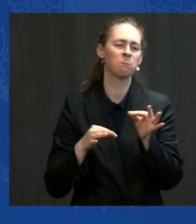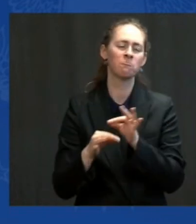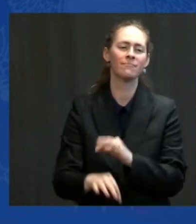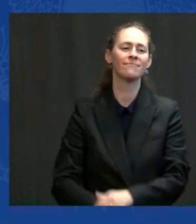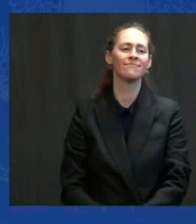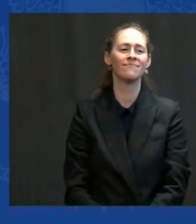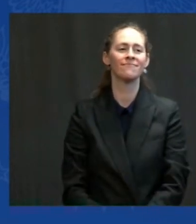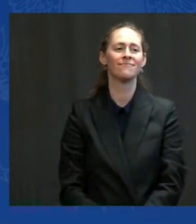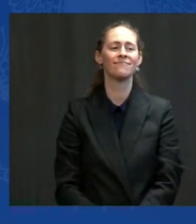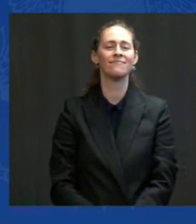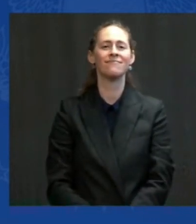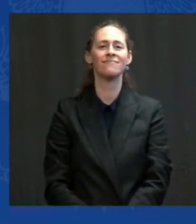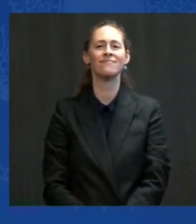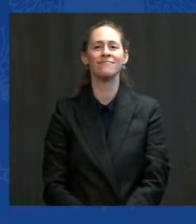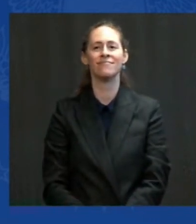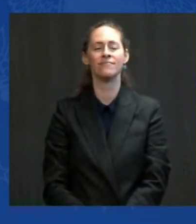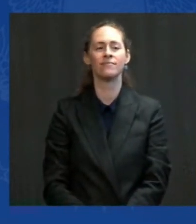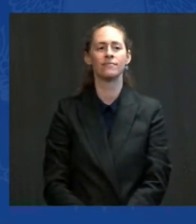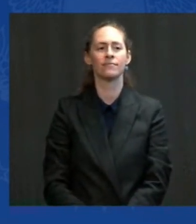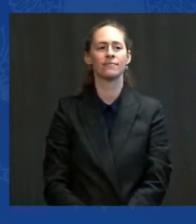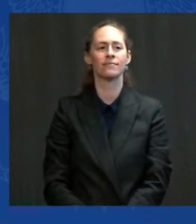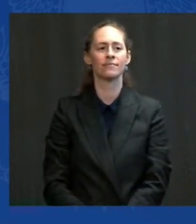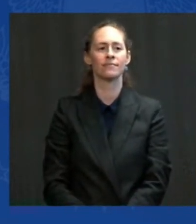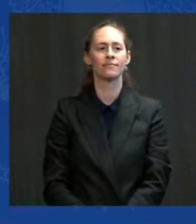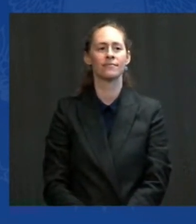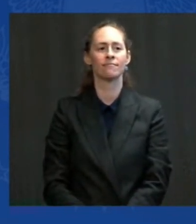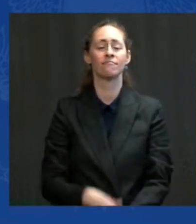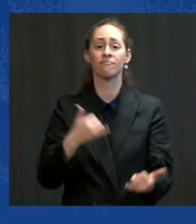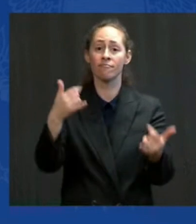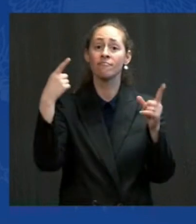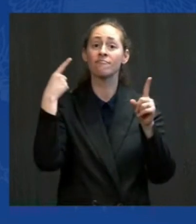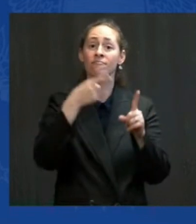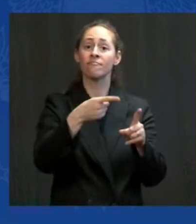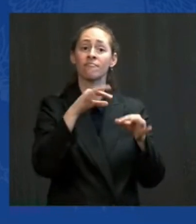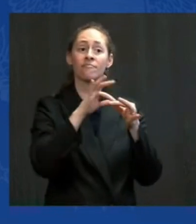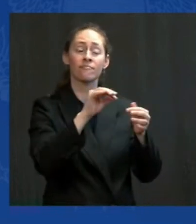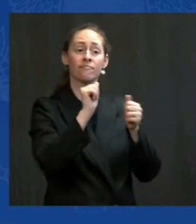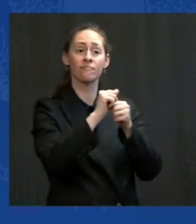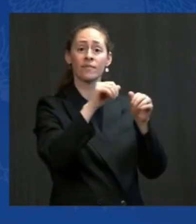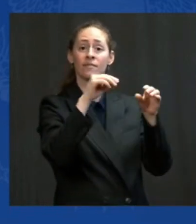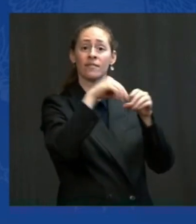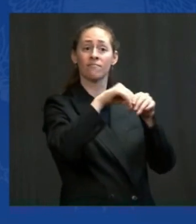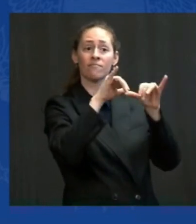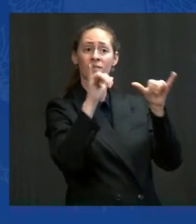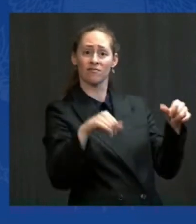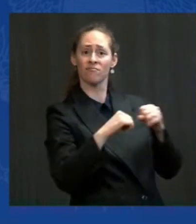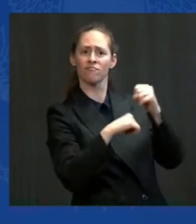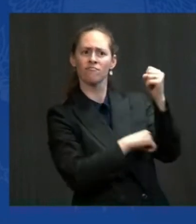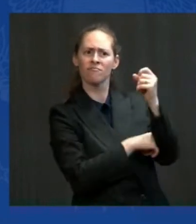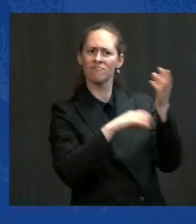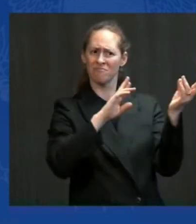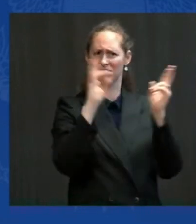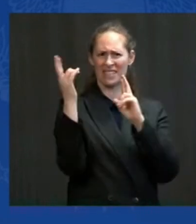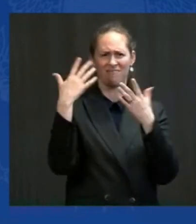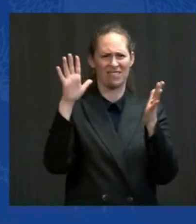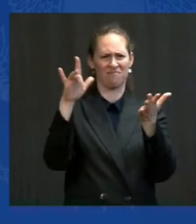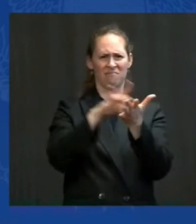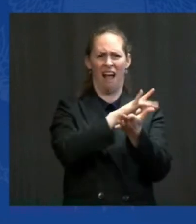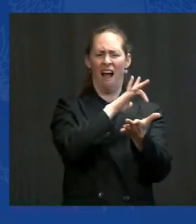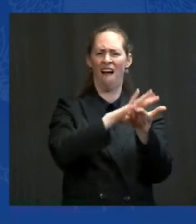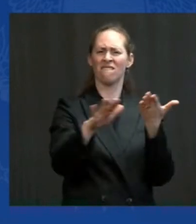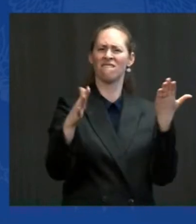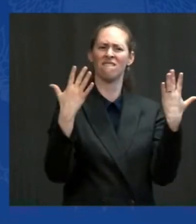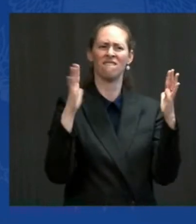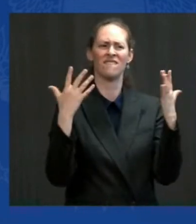the plan for infrastructure is paid for. It's paid for. And this plan that I'm